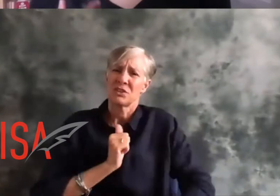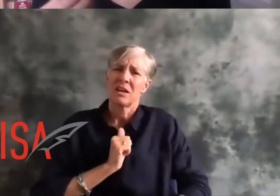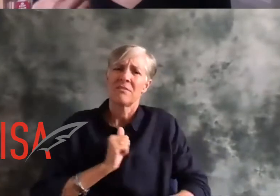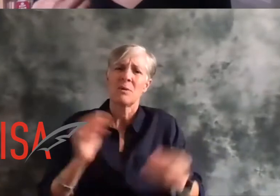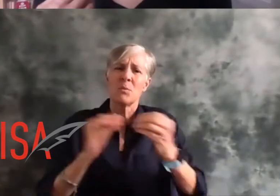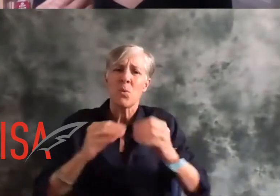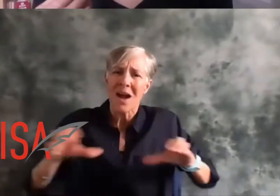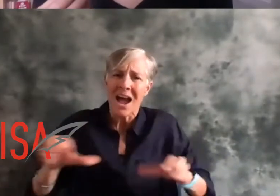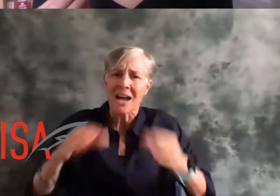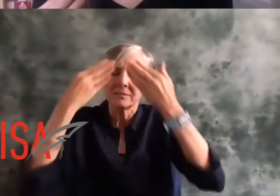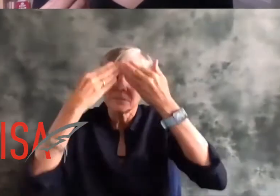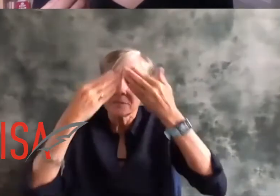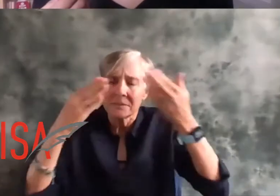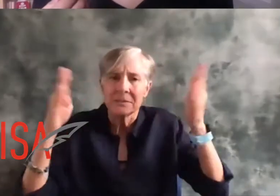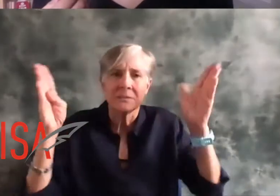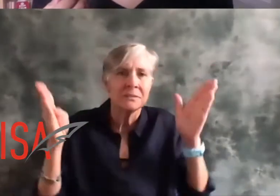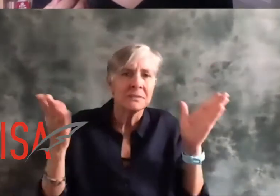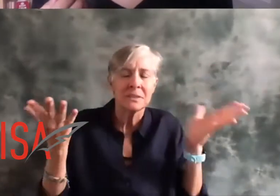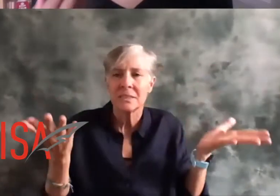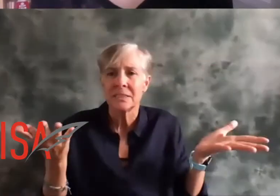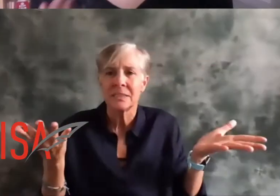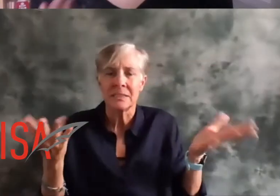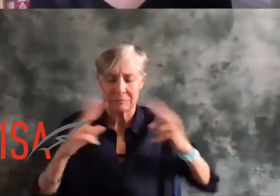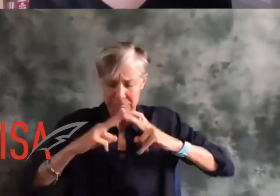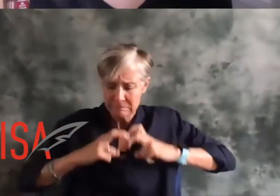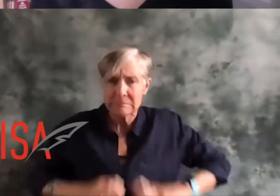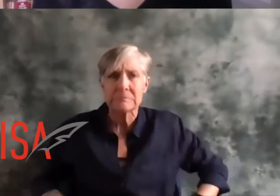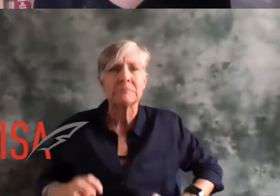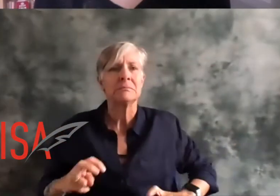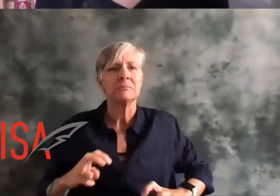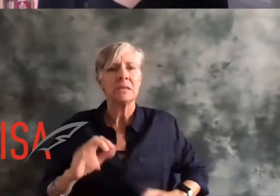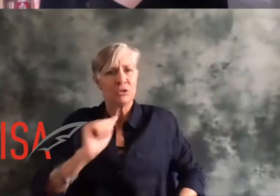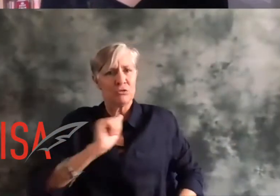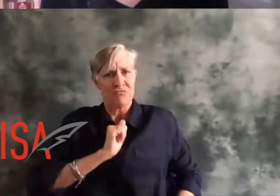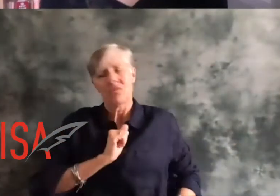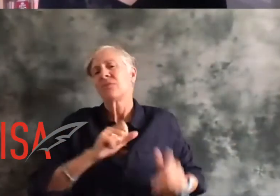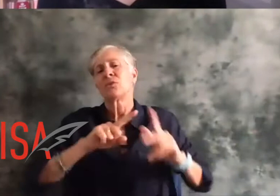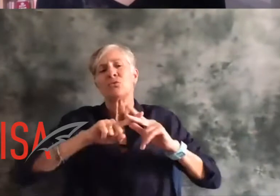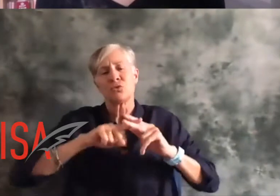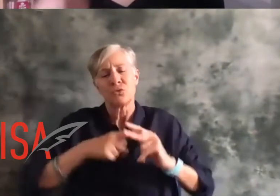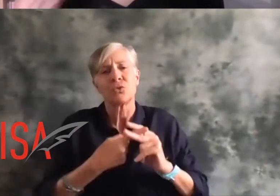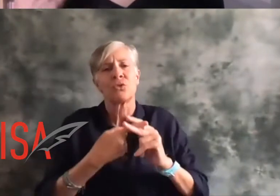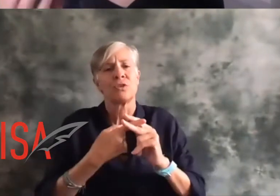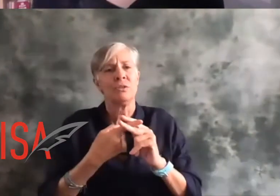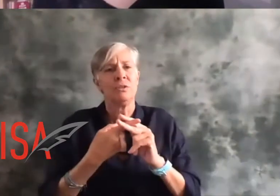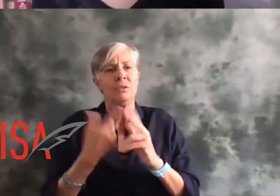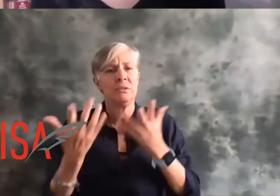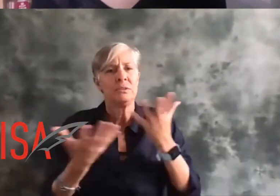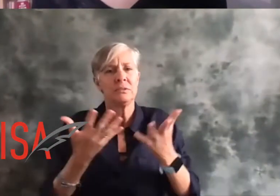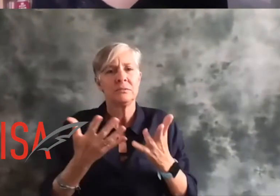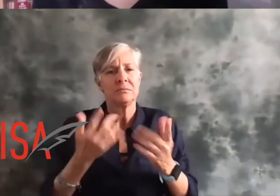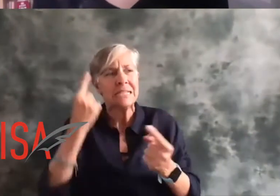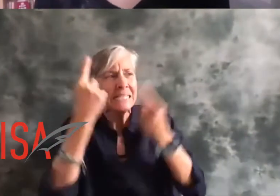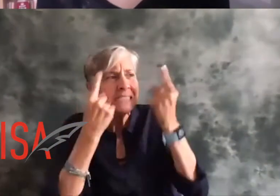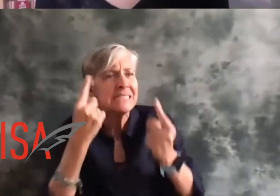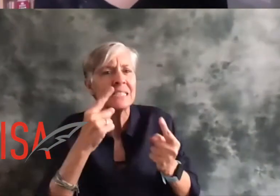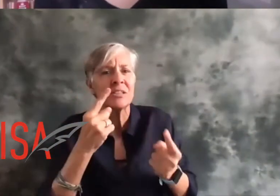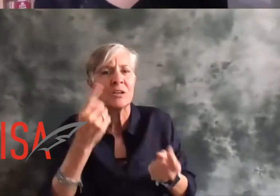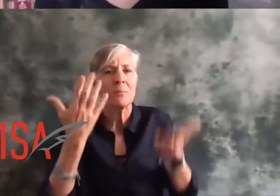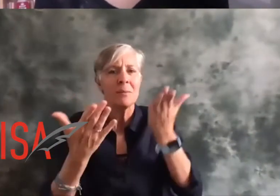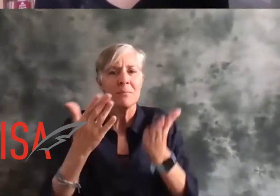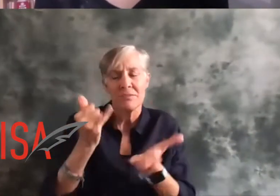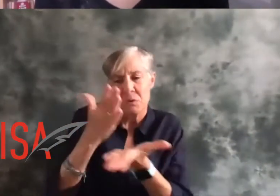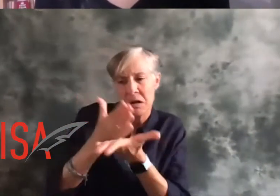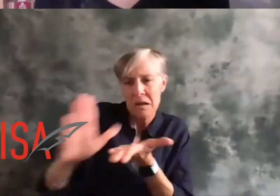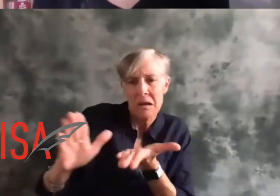active. We have to take the initiative to make sure we are considering what we may or may not